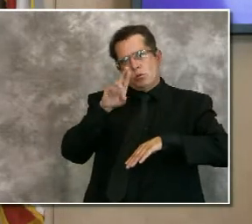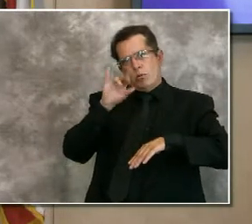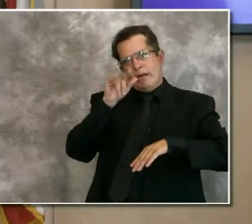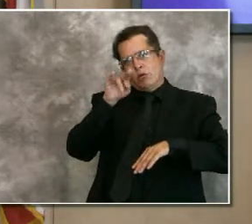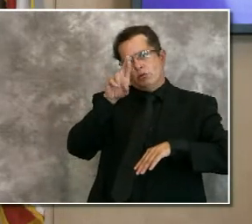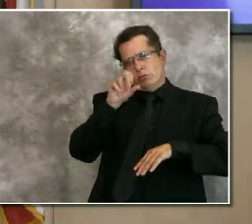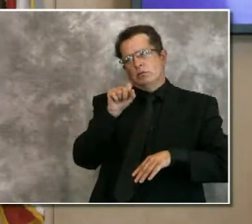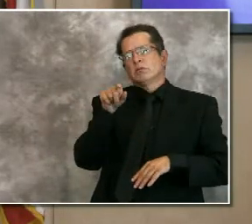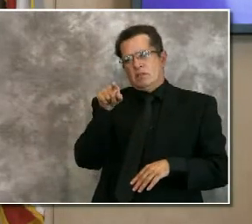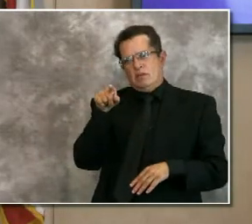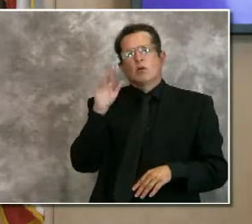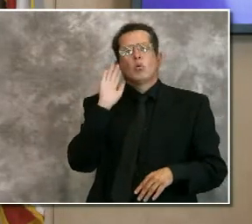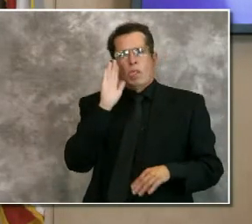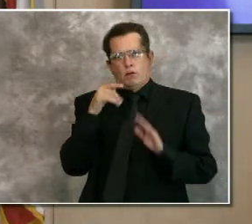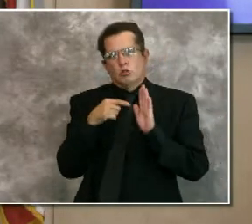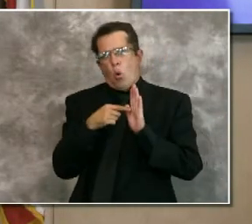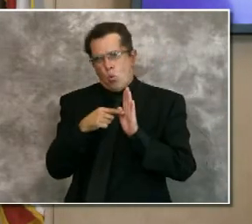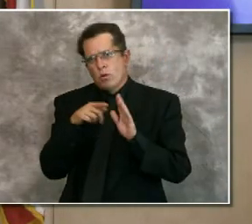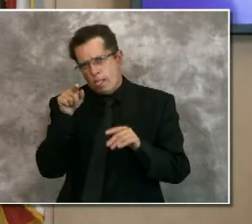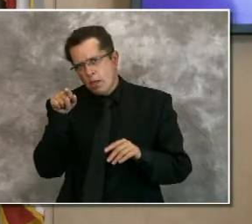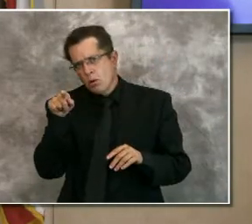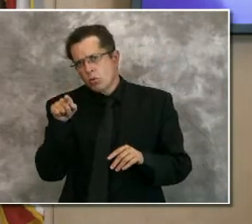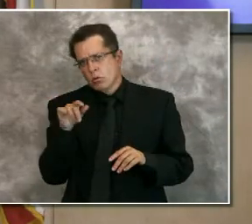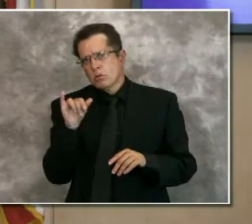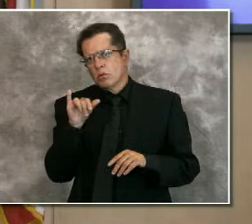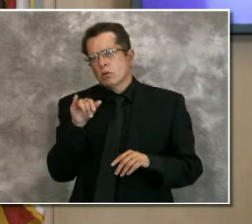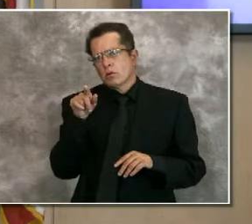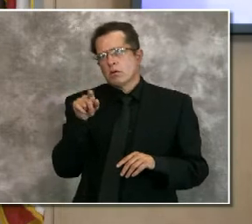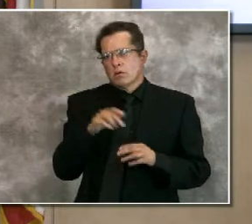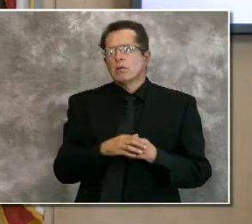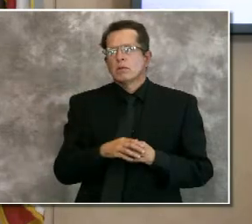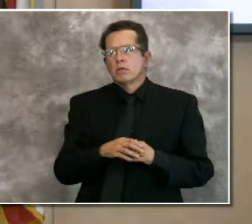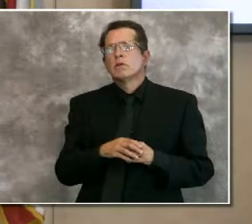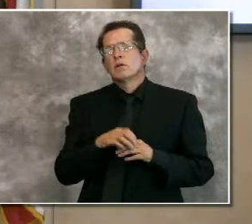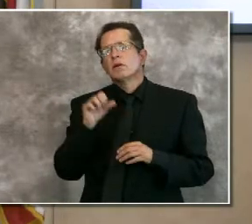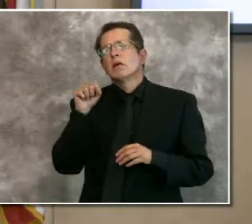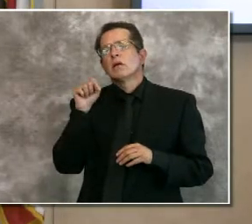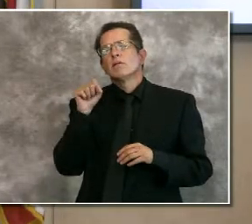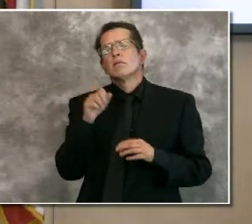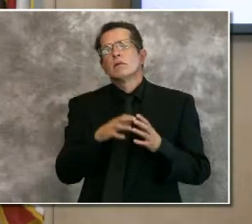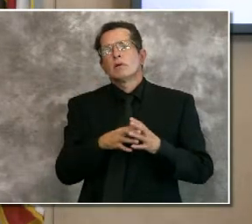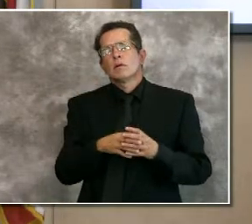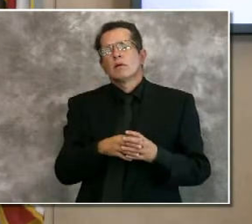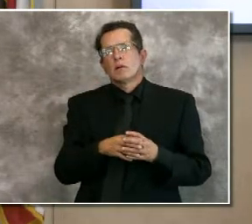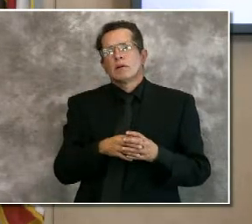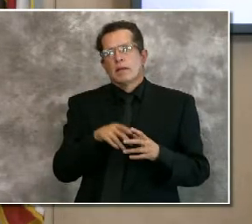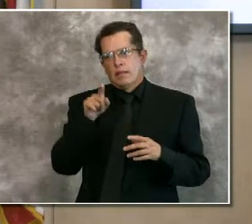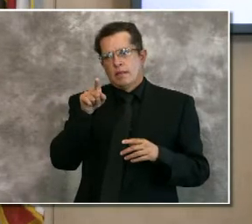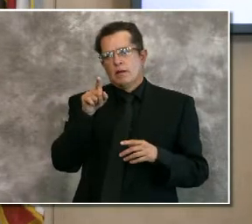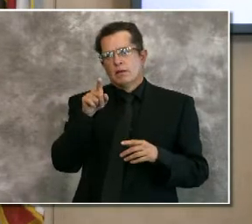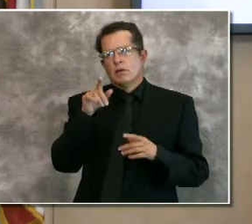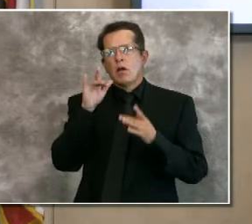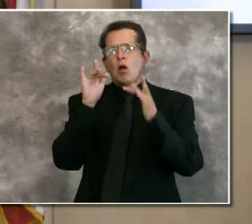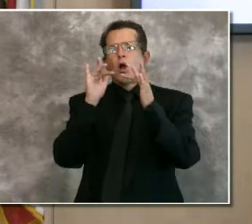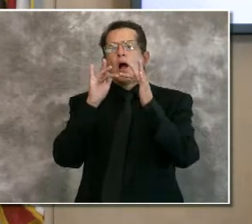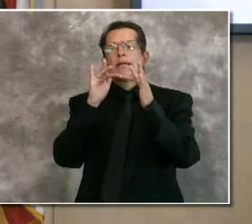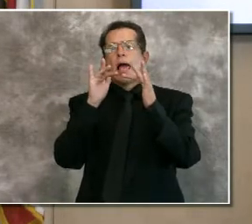slide. I knew it was on one of our charts, but I couldn't remember which one it was. If you could pull up the trigger slide, I'm pretty sure that contact tracing,